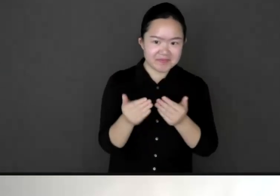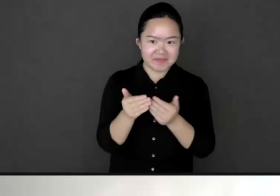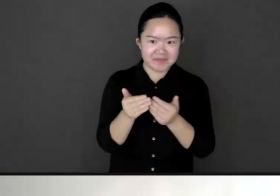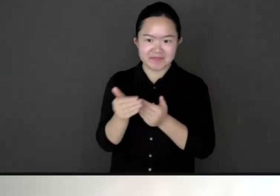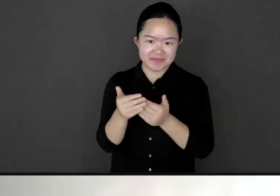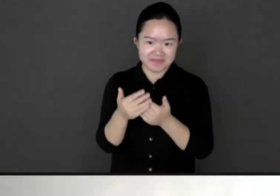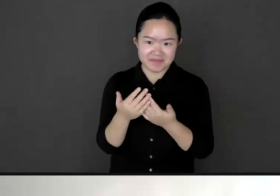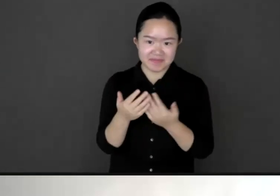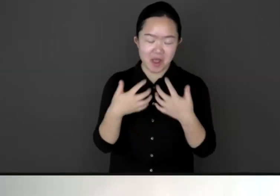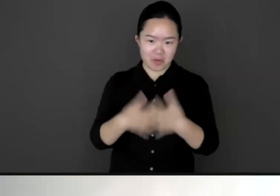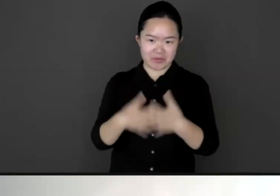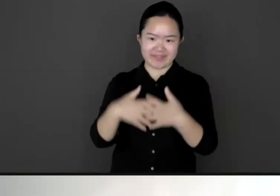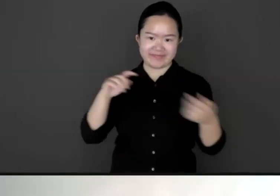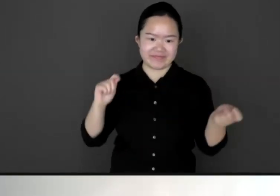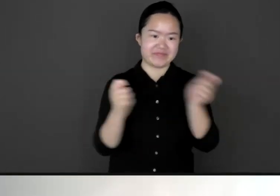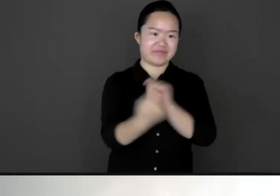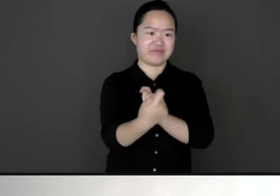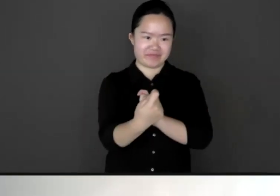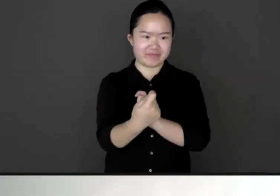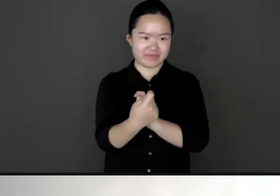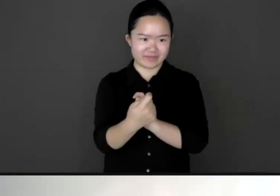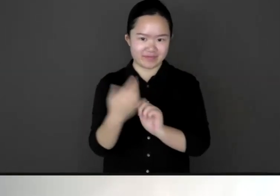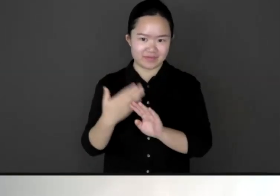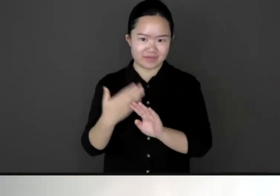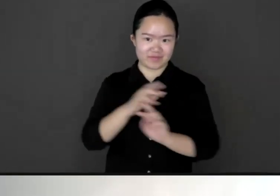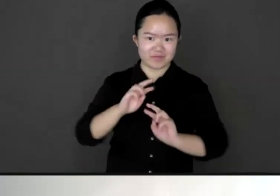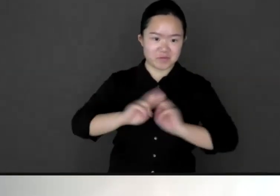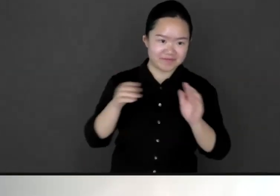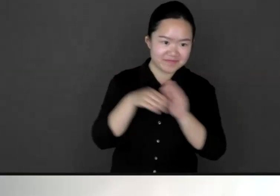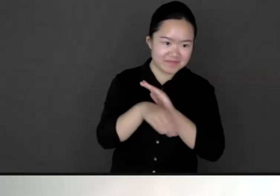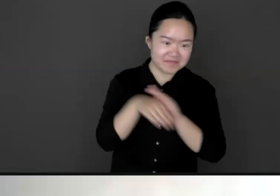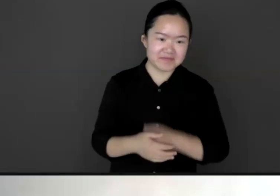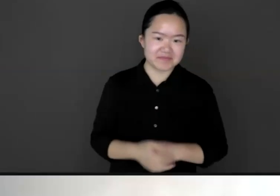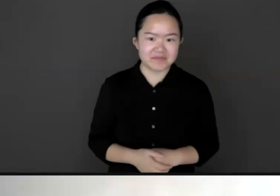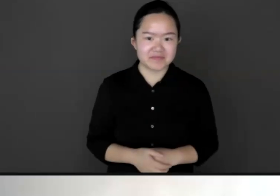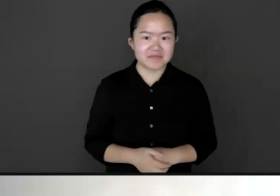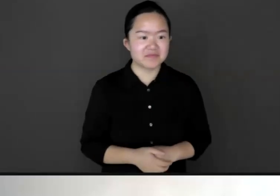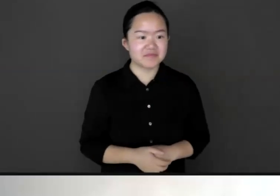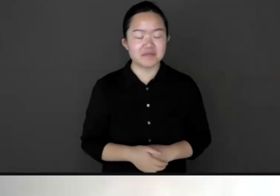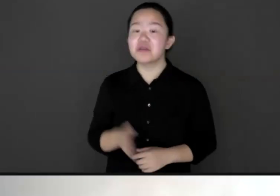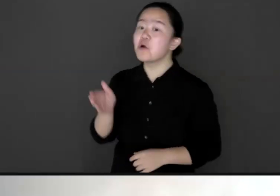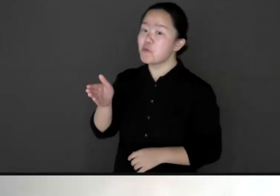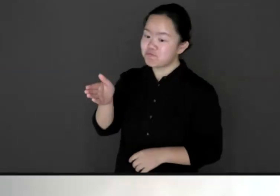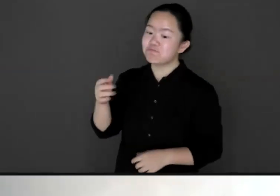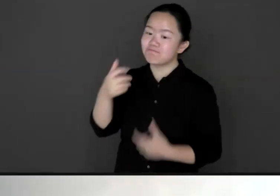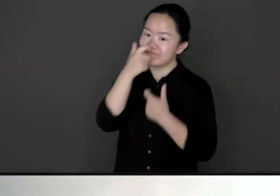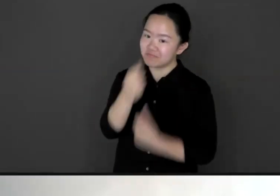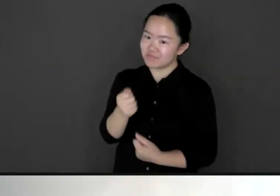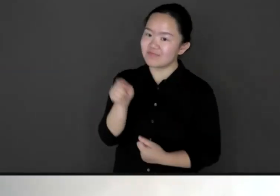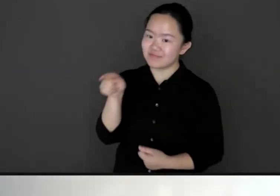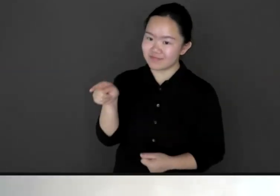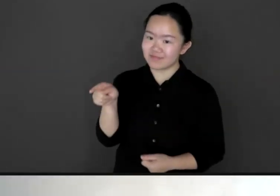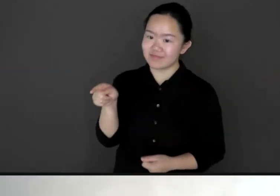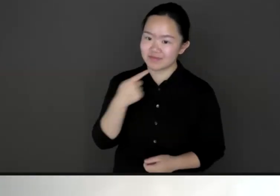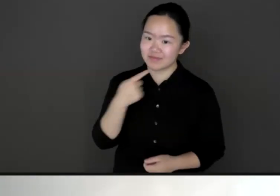Here's what's interesting, and maybe this is where we can take the conversation later. But if you now make a document in Copilot,